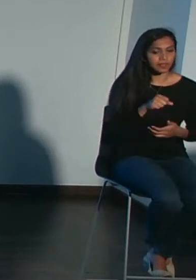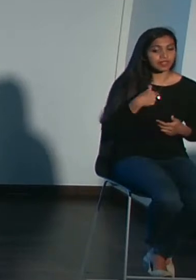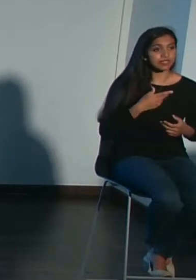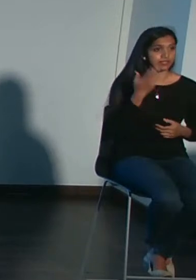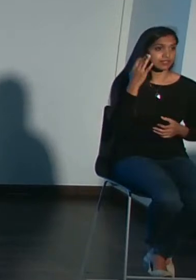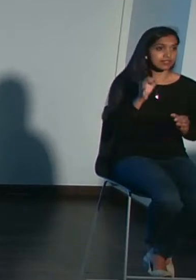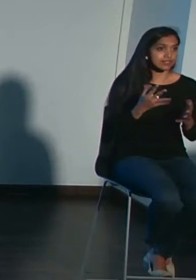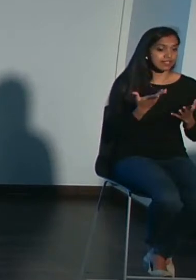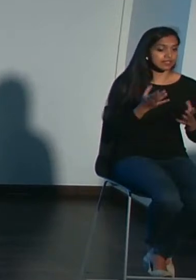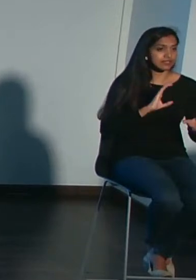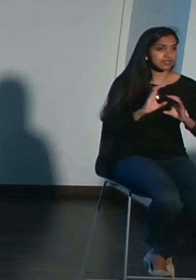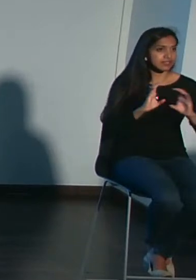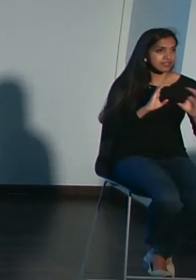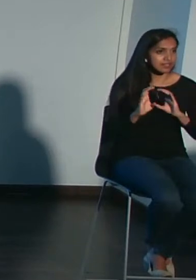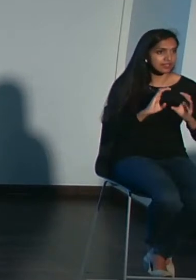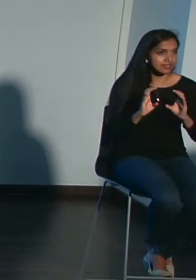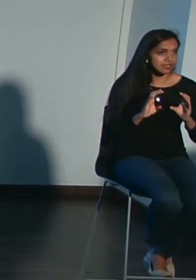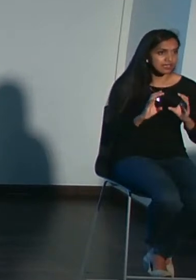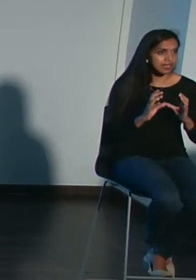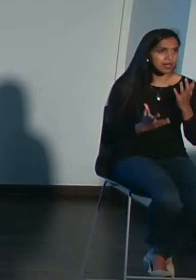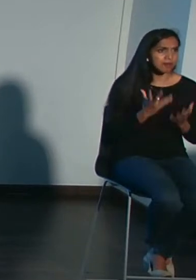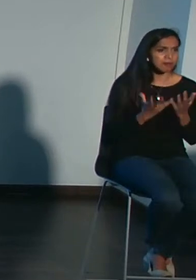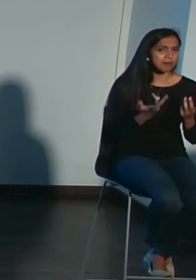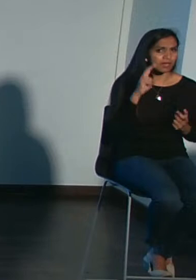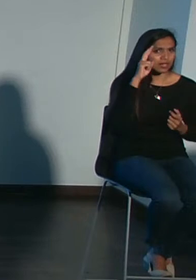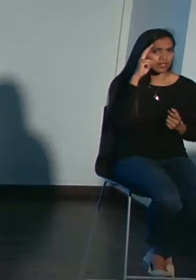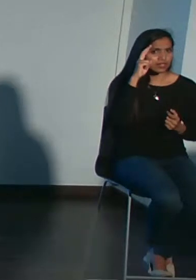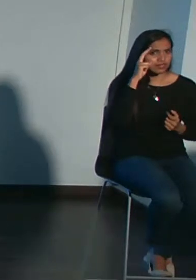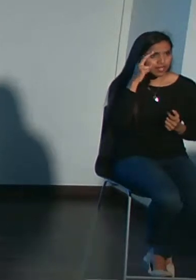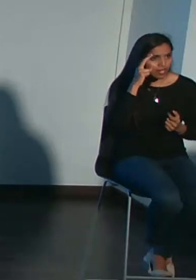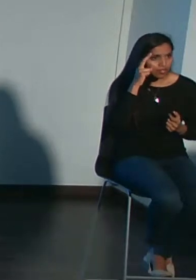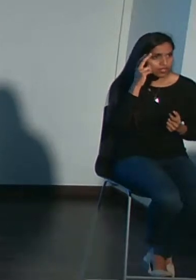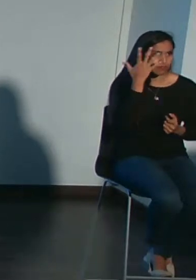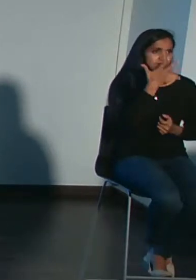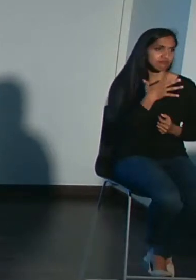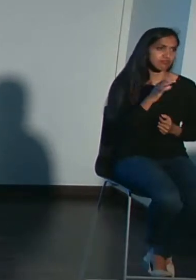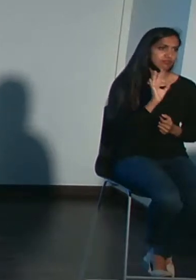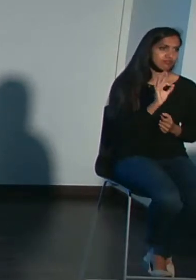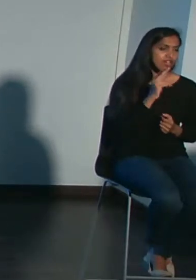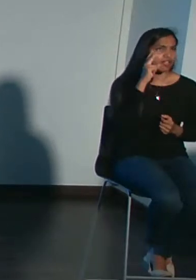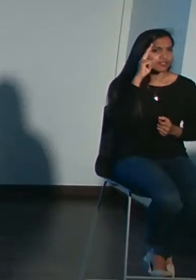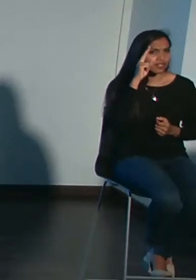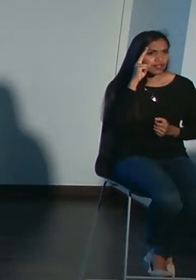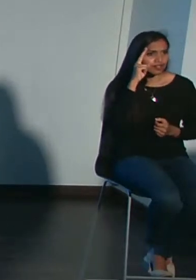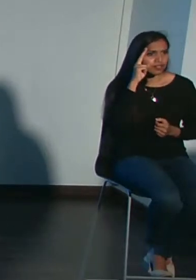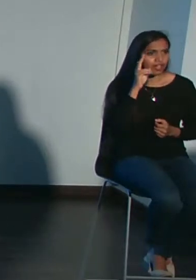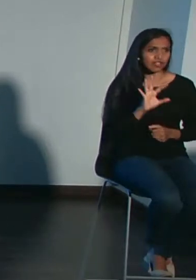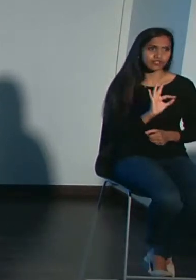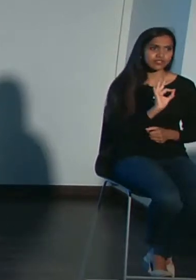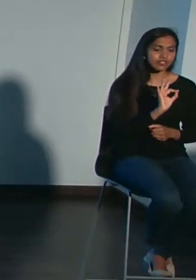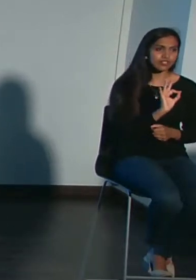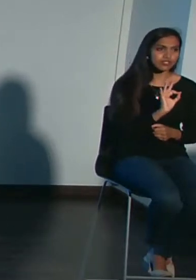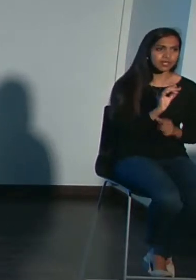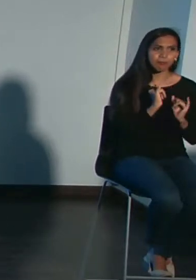started discussing, how like, yeah, maybe doubt is a beautiful thing, and doubt is